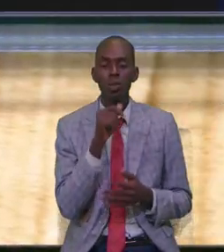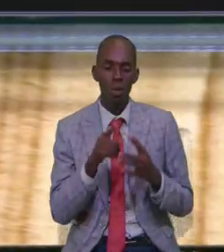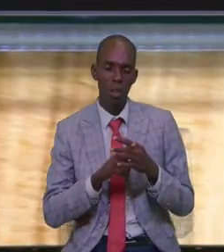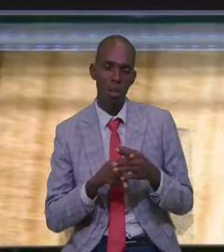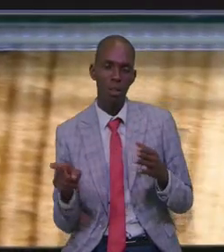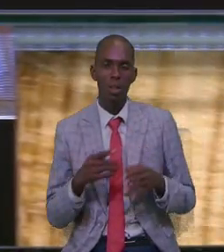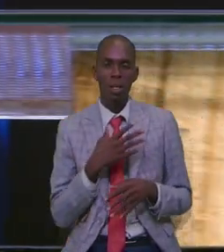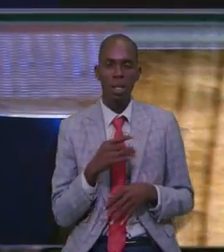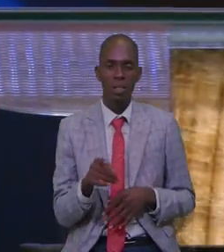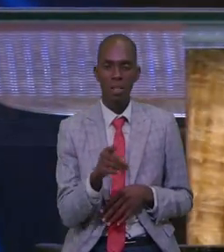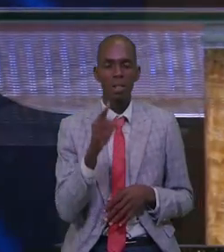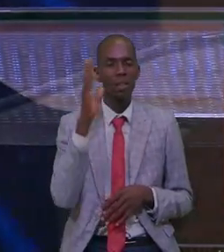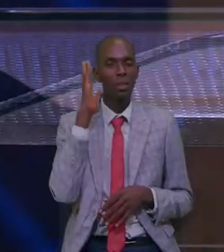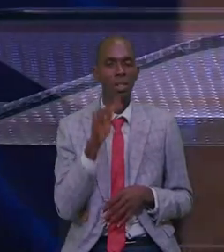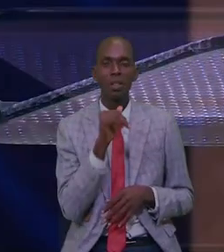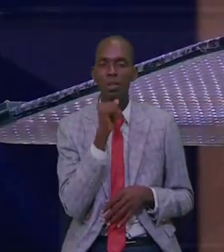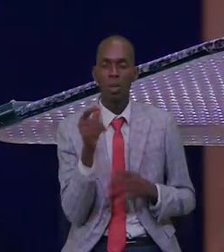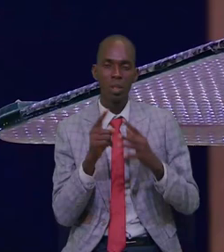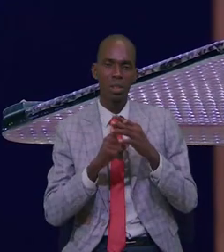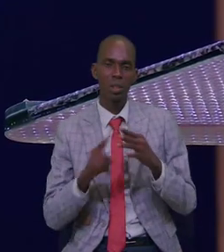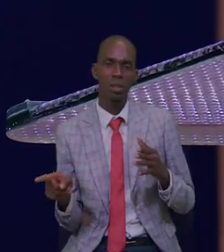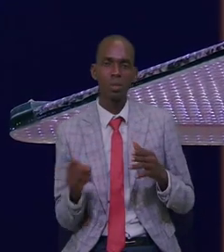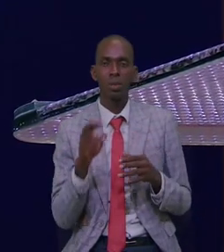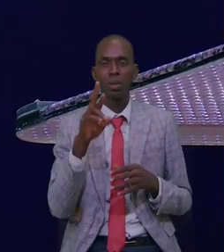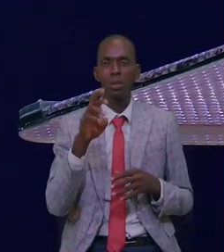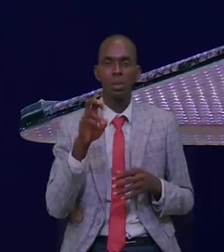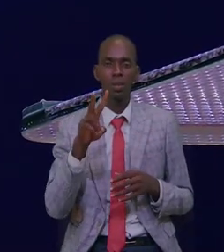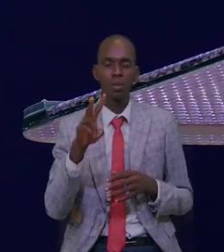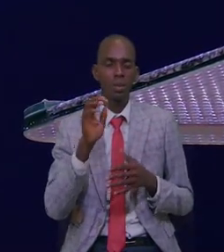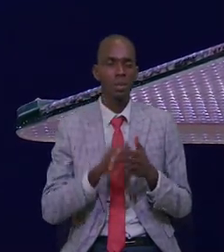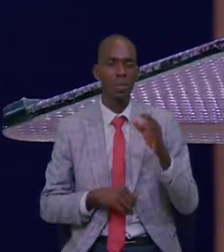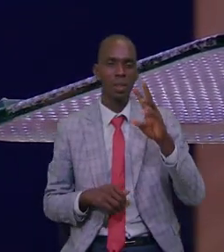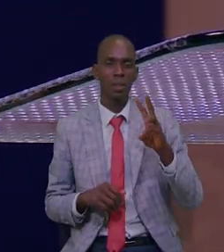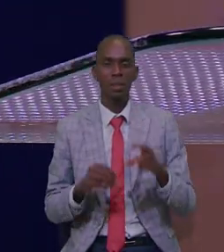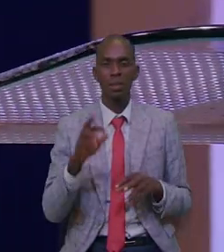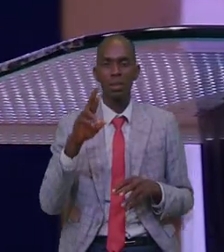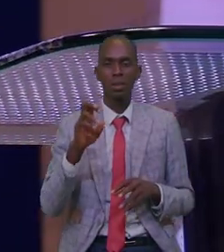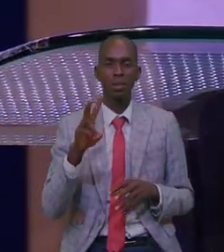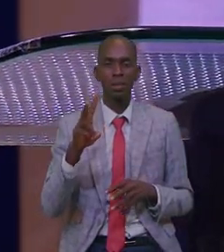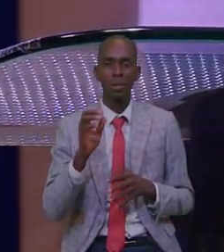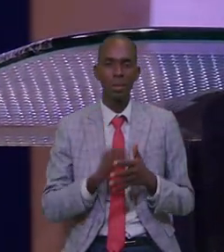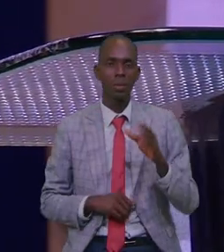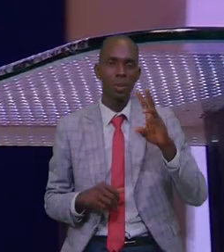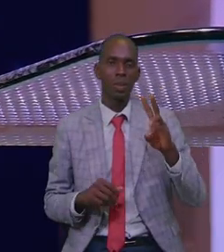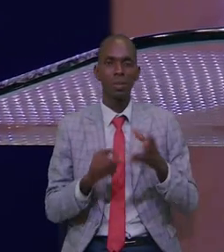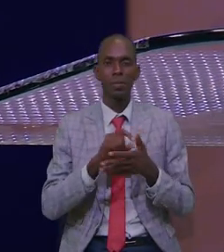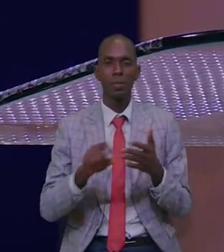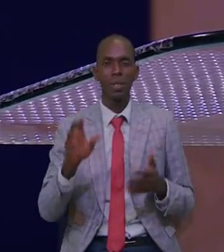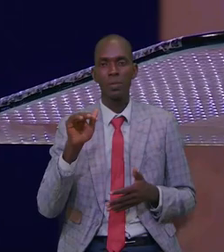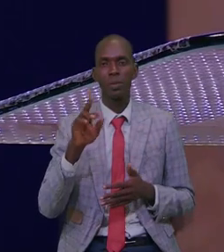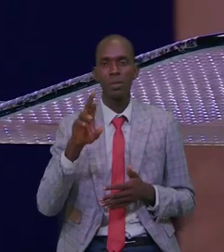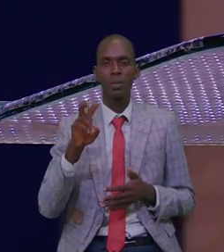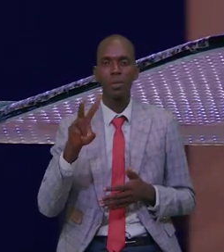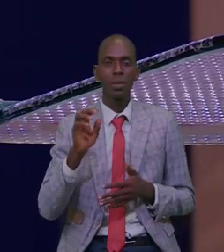and they shall not escape. Revelation chapter 6, and I'm reading from verse 15.